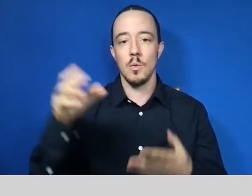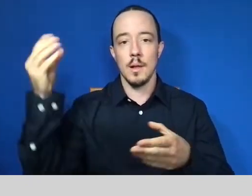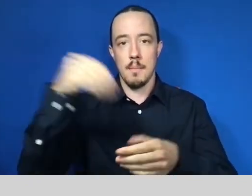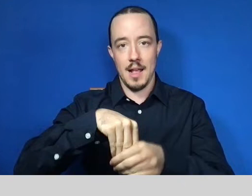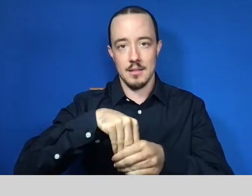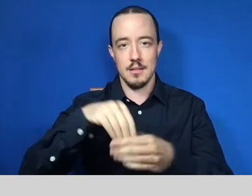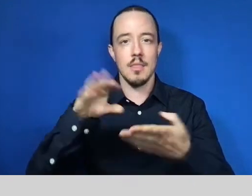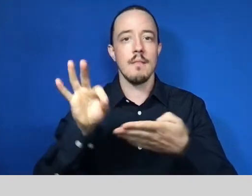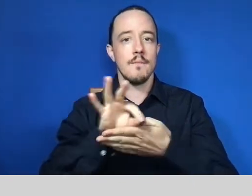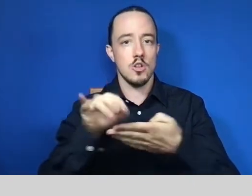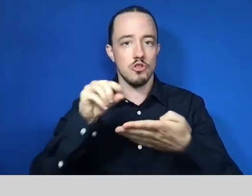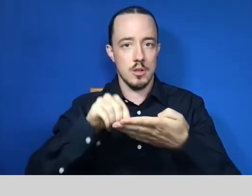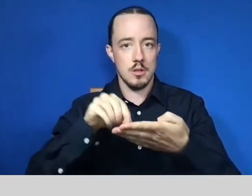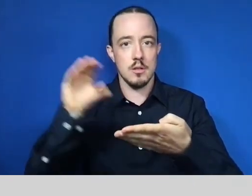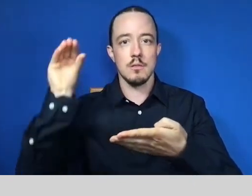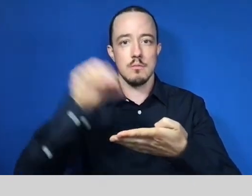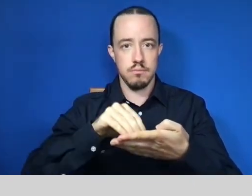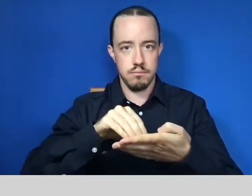and try to